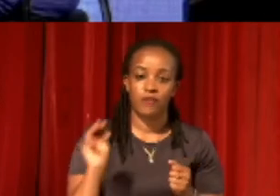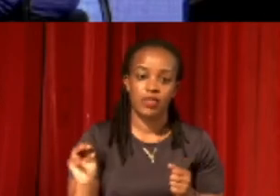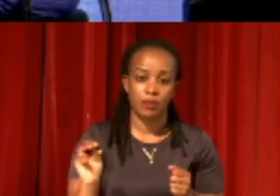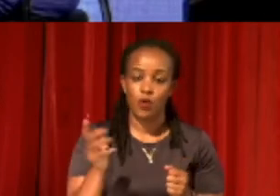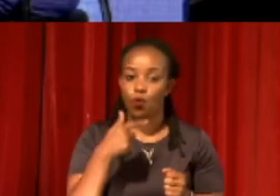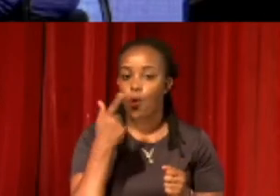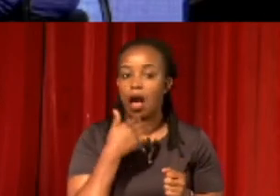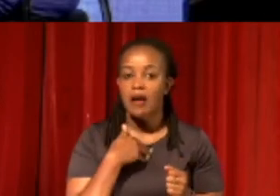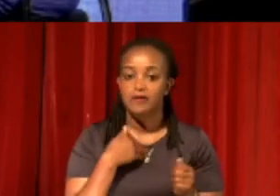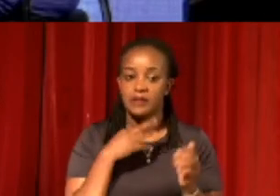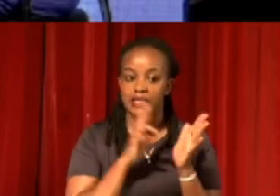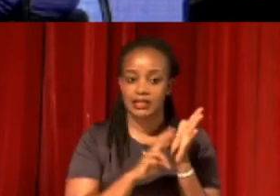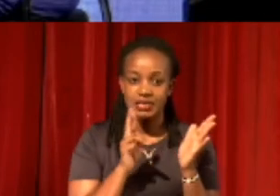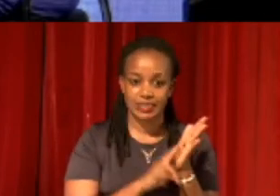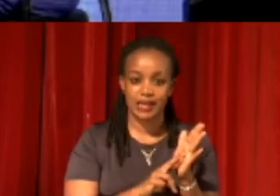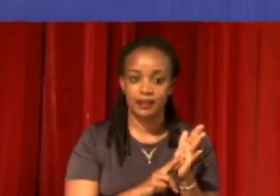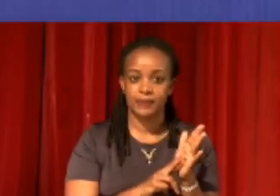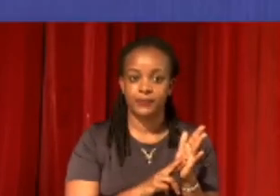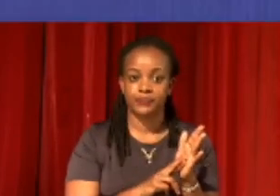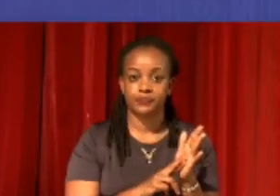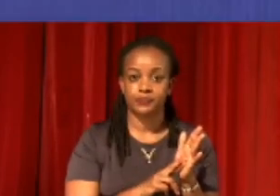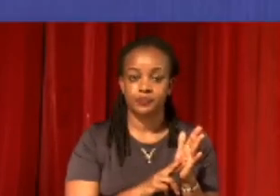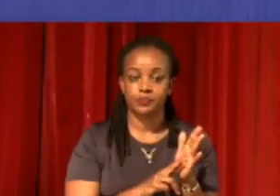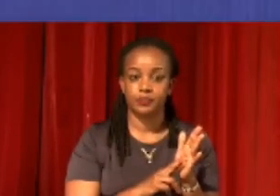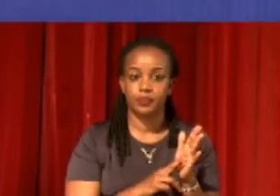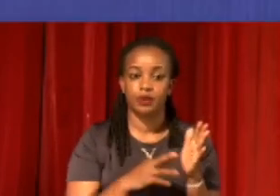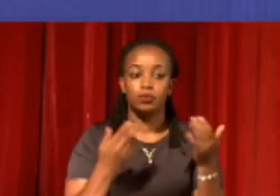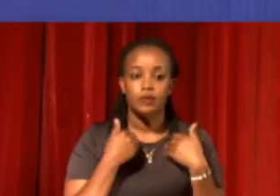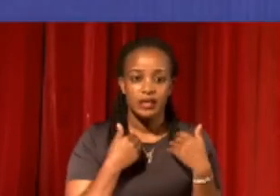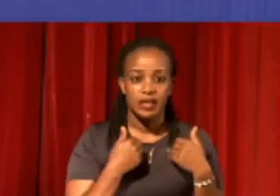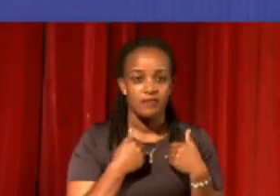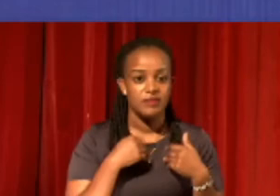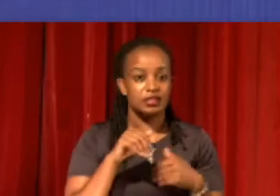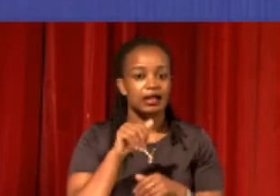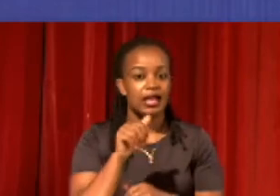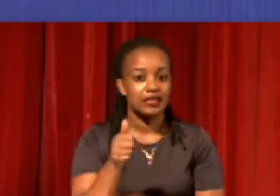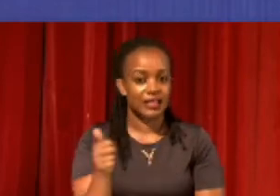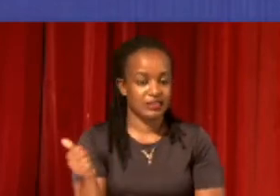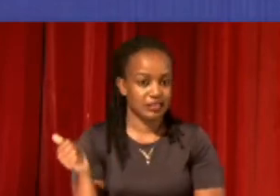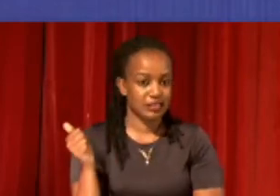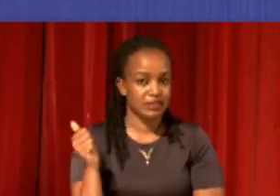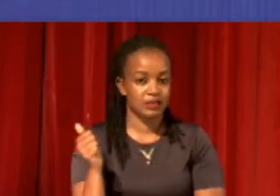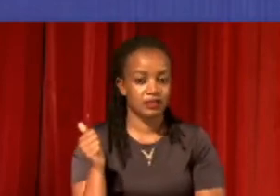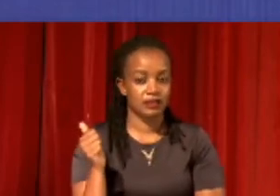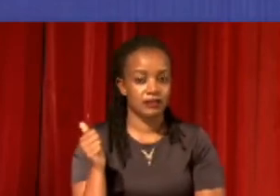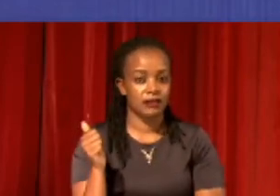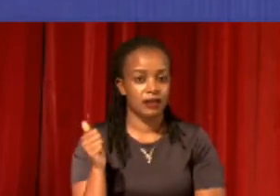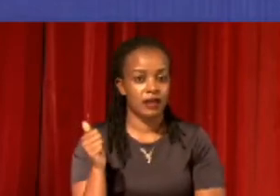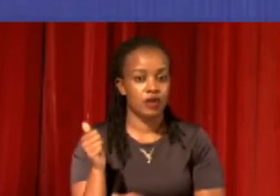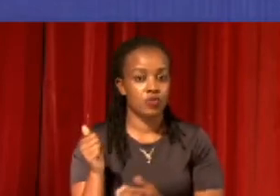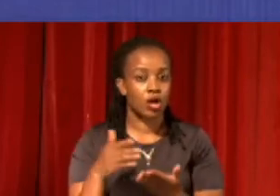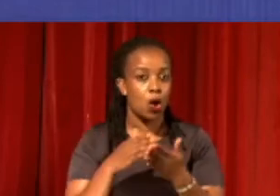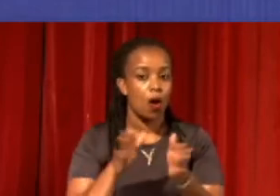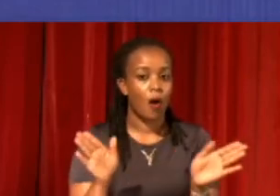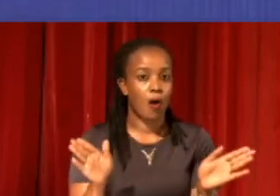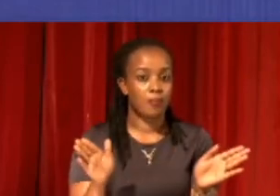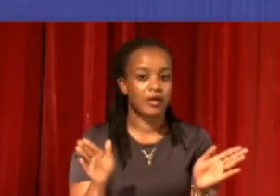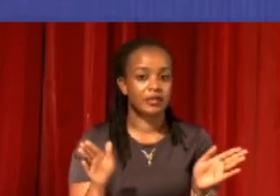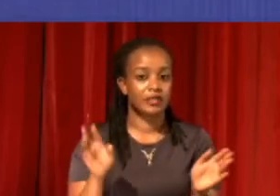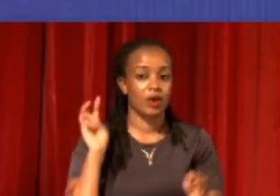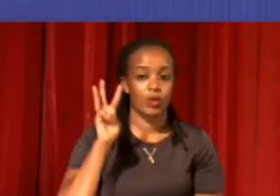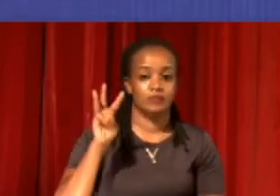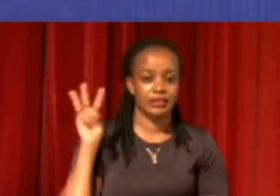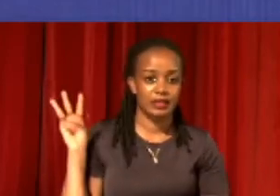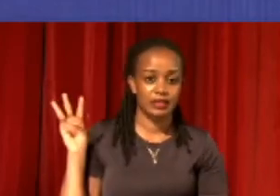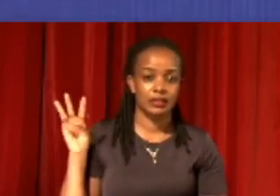and we can assure you they are musicians. Mm. We have some that are pending the vetting process. Process. Okay. And we've opened up the website so